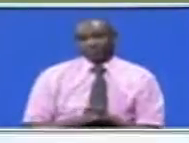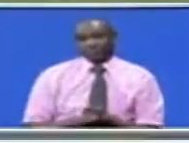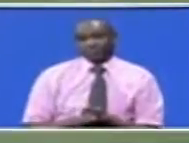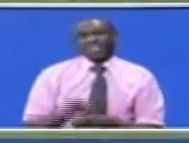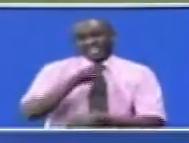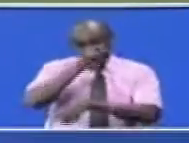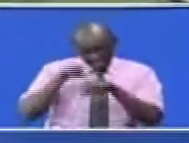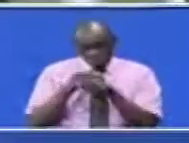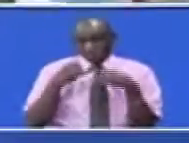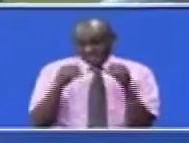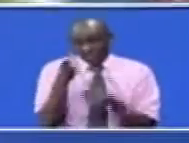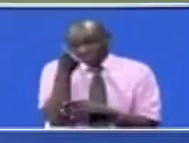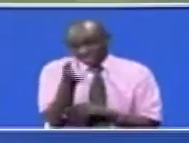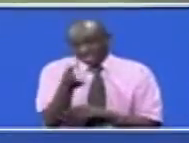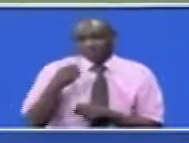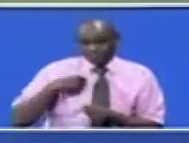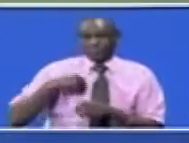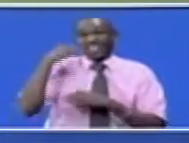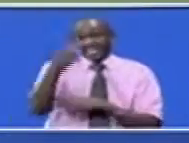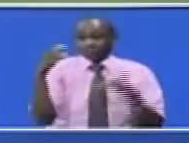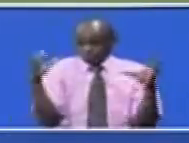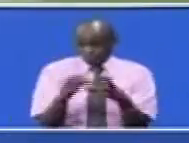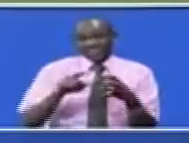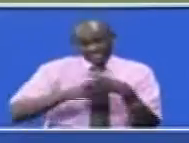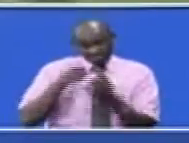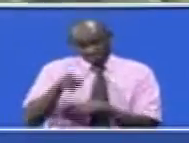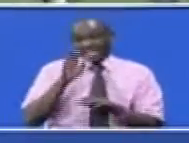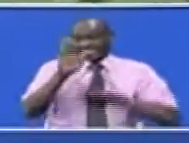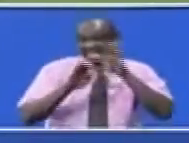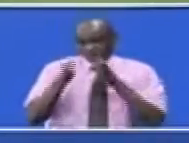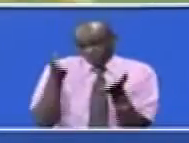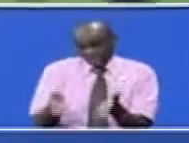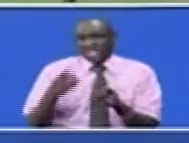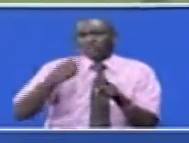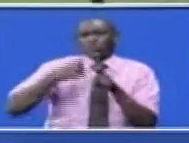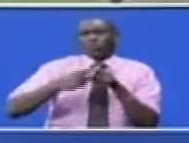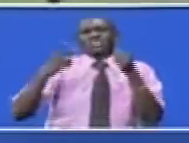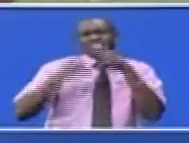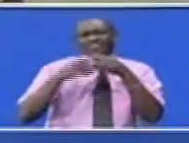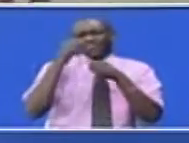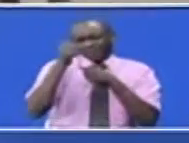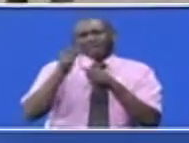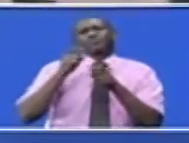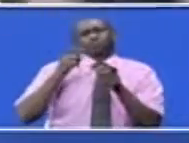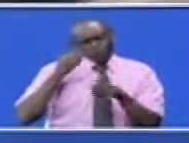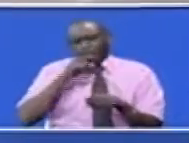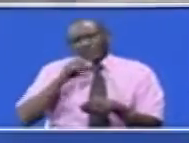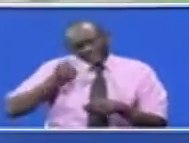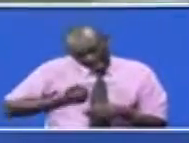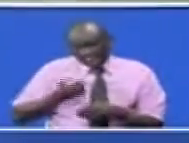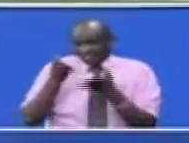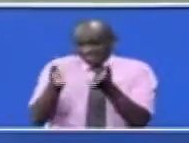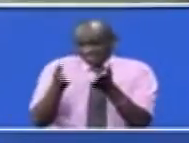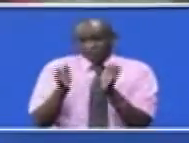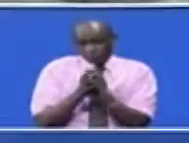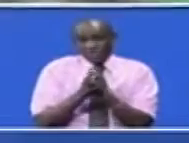The national trials of the Safaricom Next Generation kicked off at Nyayo National Stadium, where a total of 75 talented young boys and girls